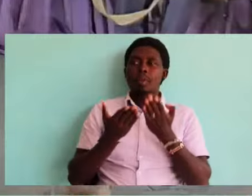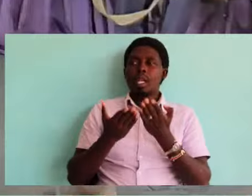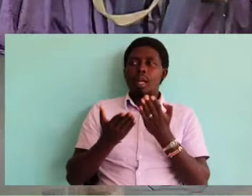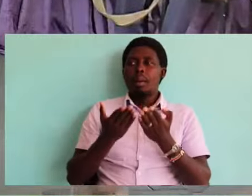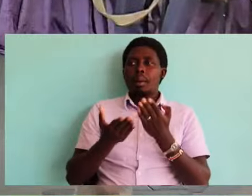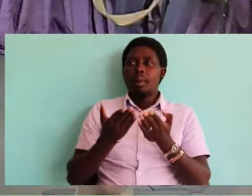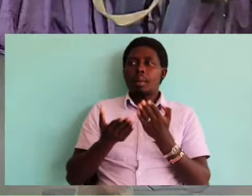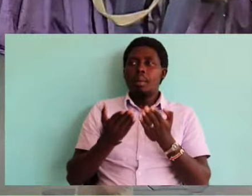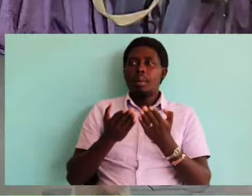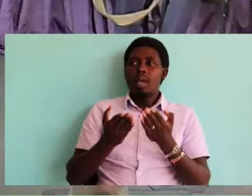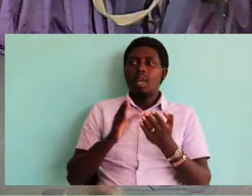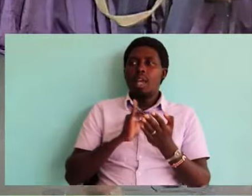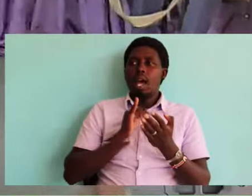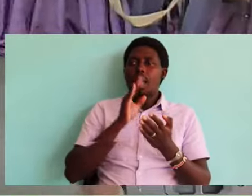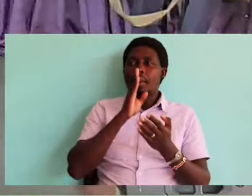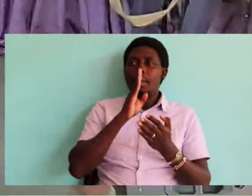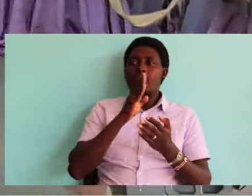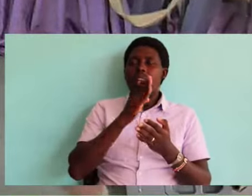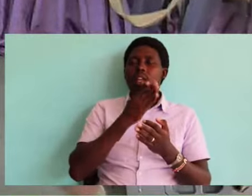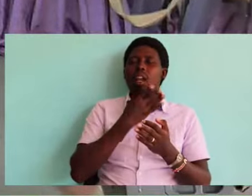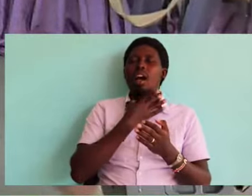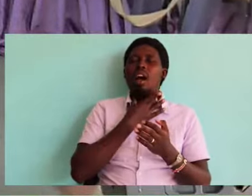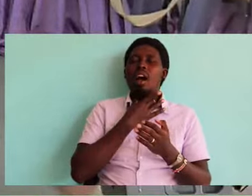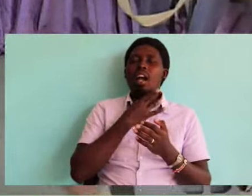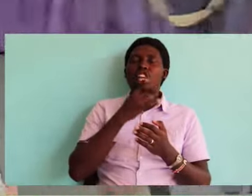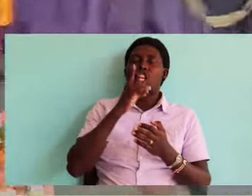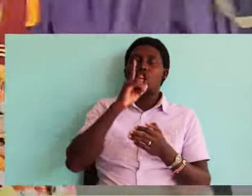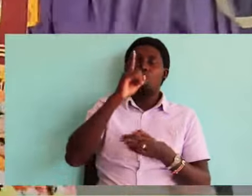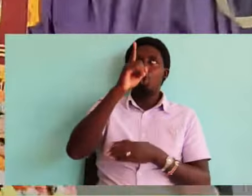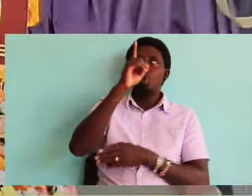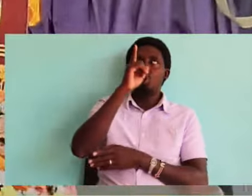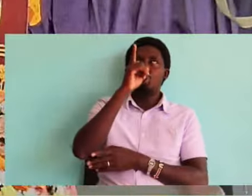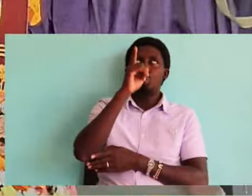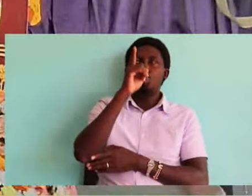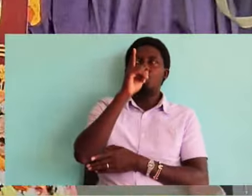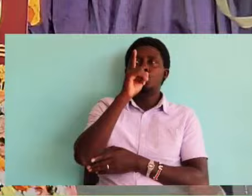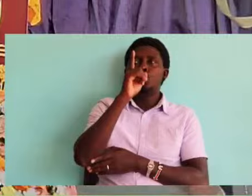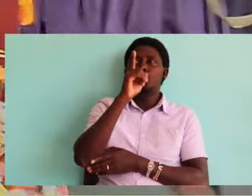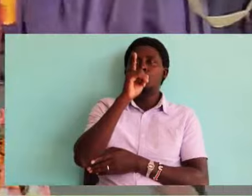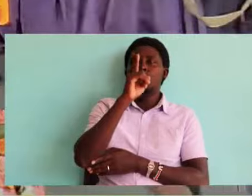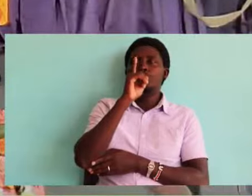God, may I be like you.